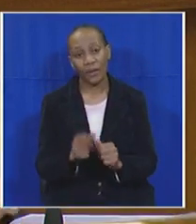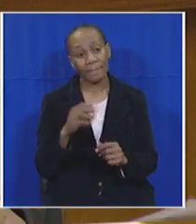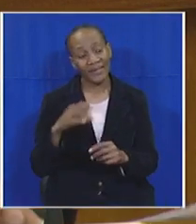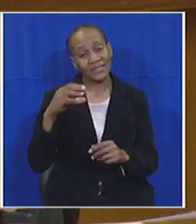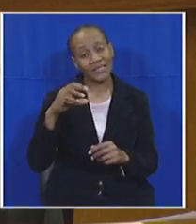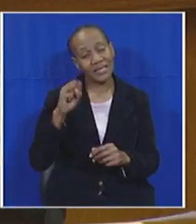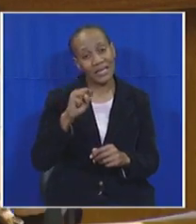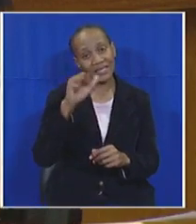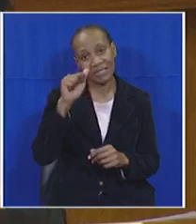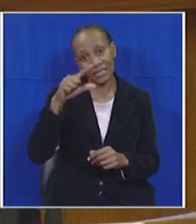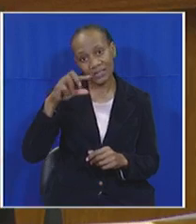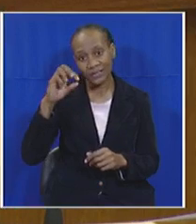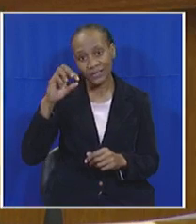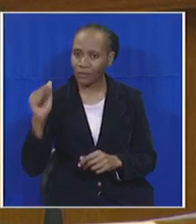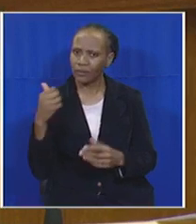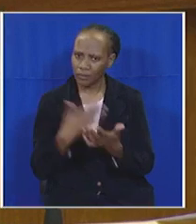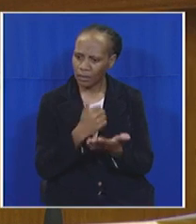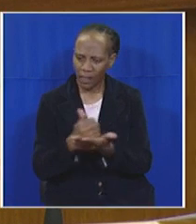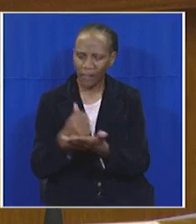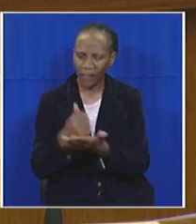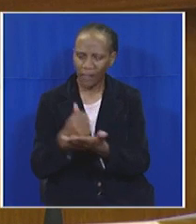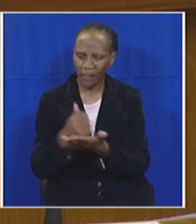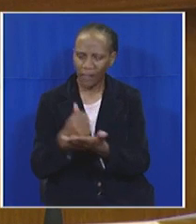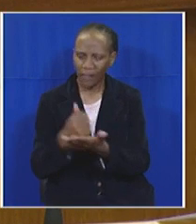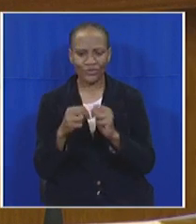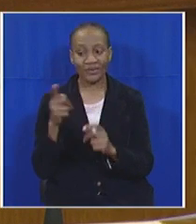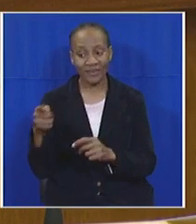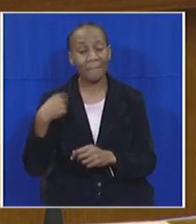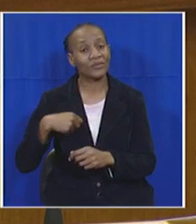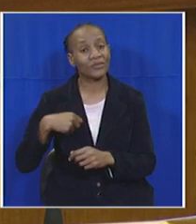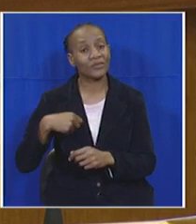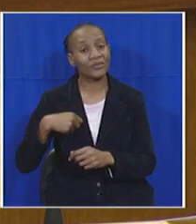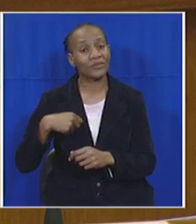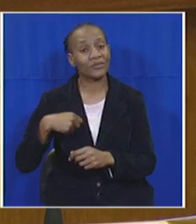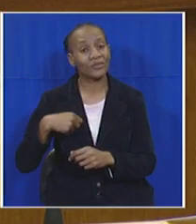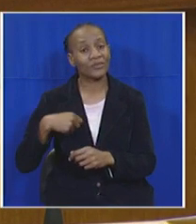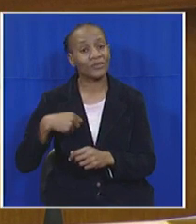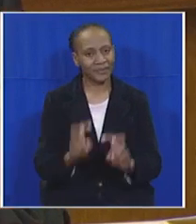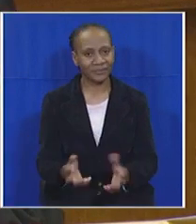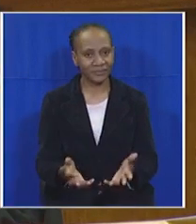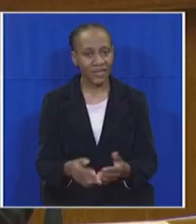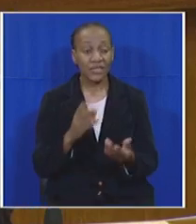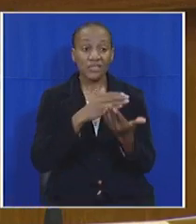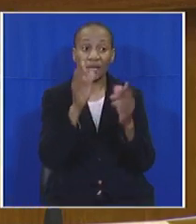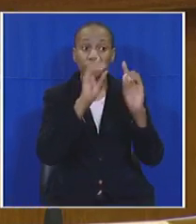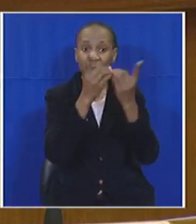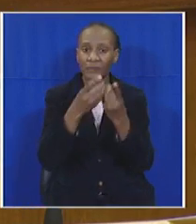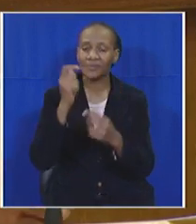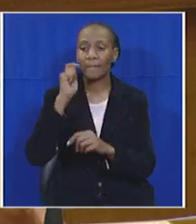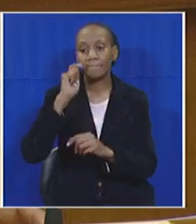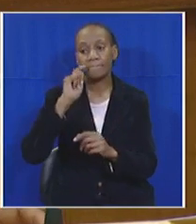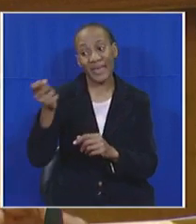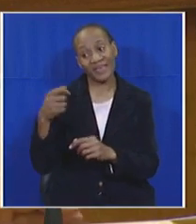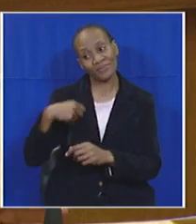these municipalities negotiate so that they are able to pay their bills. And those departments, again, that owe municipalities should work